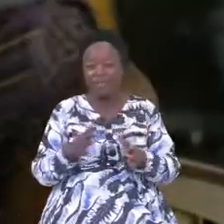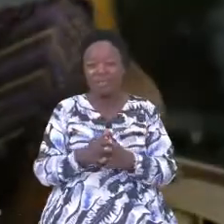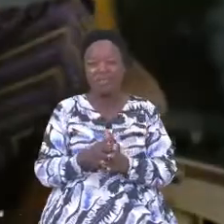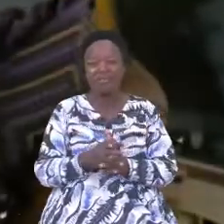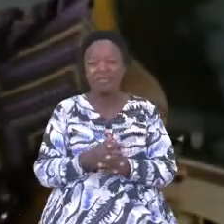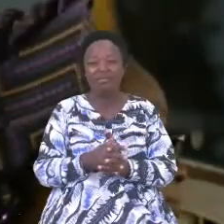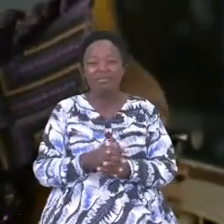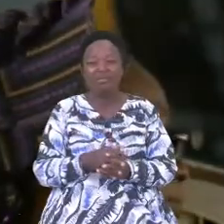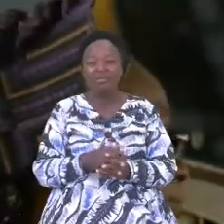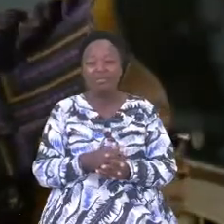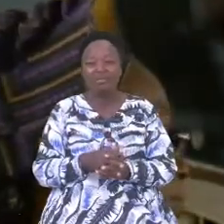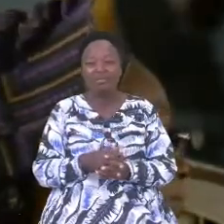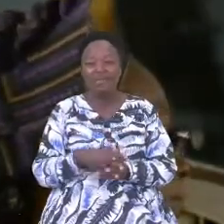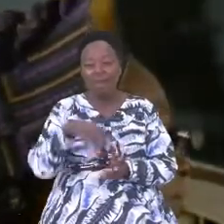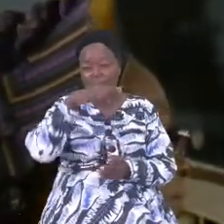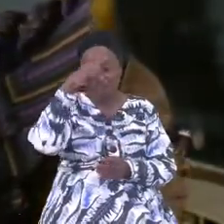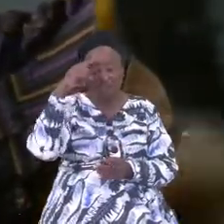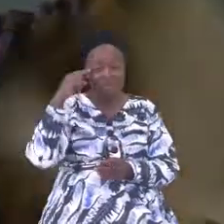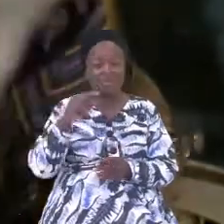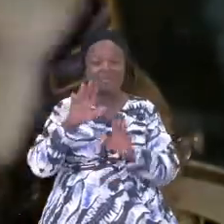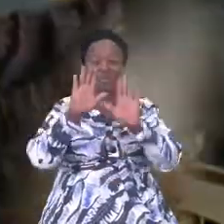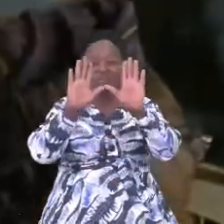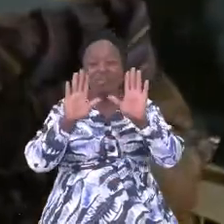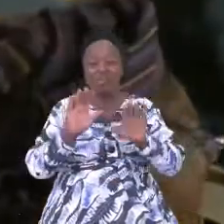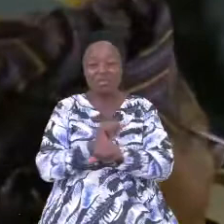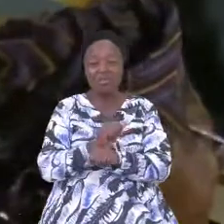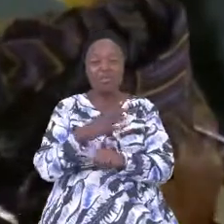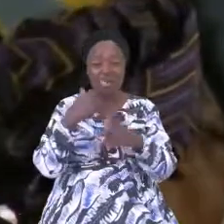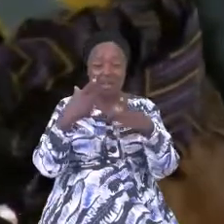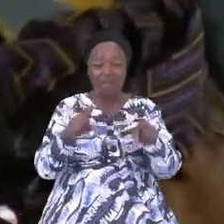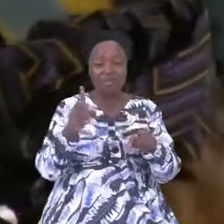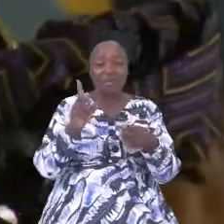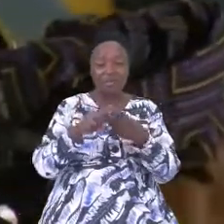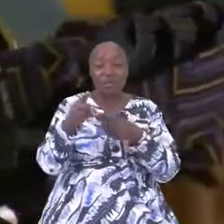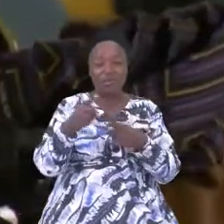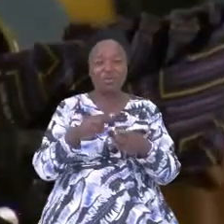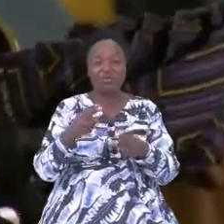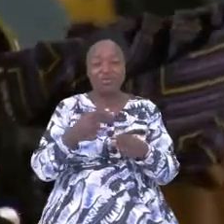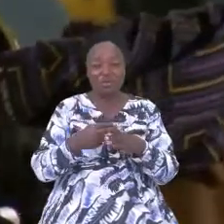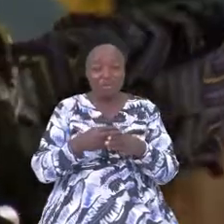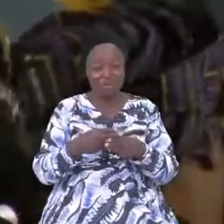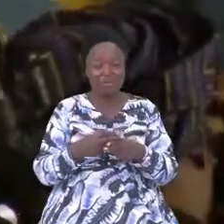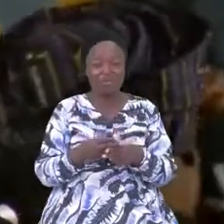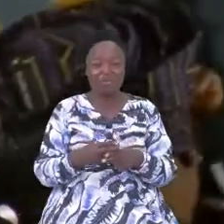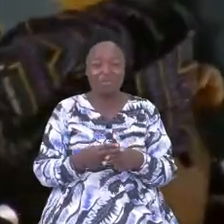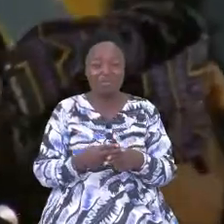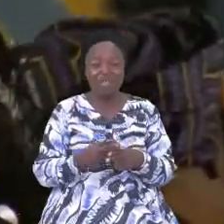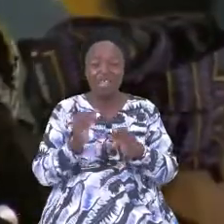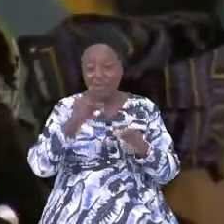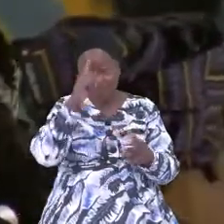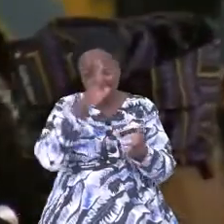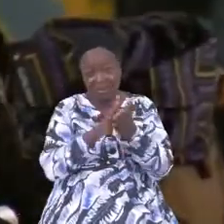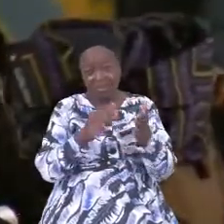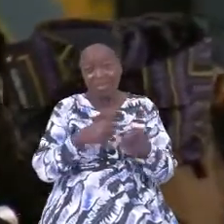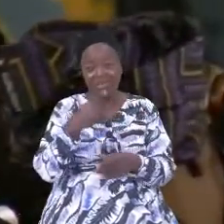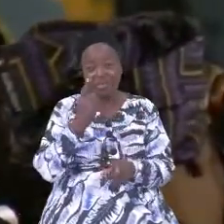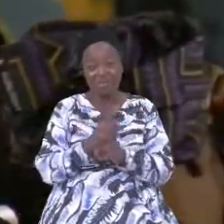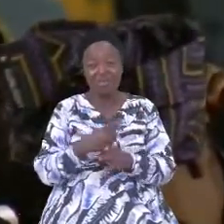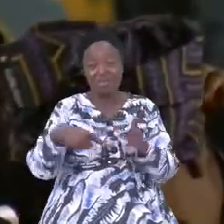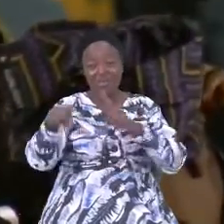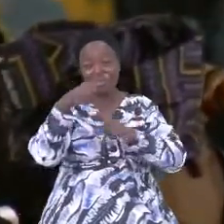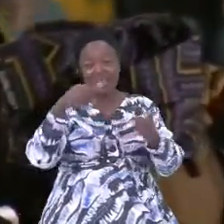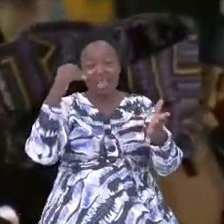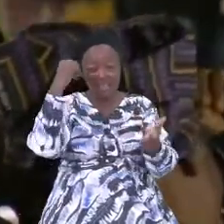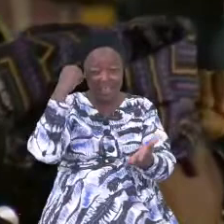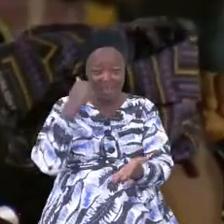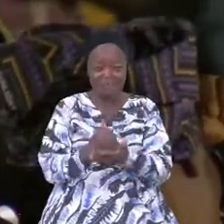Because miracles are coming soon. If you believe, say amen. Amen. You know what?